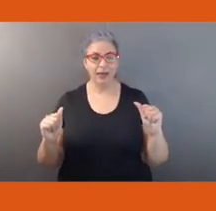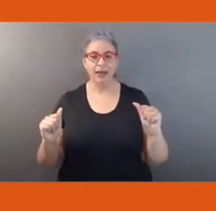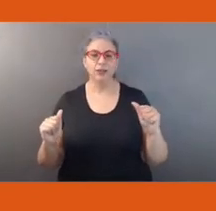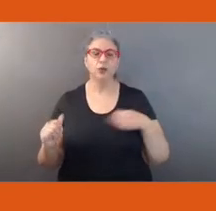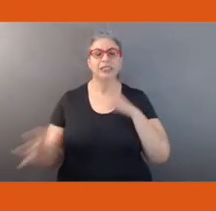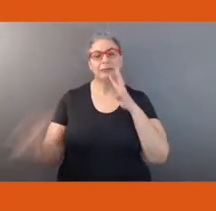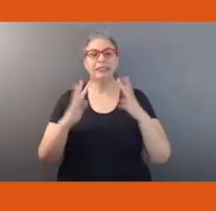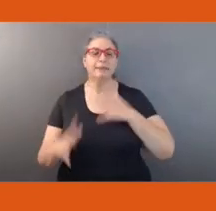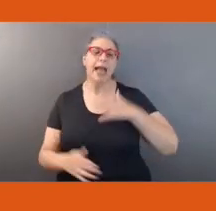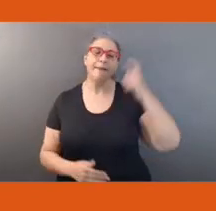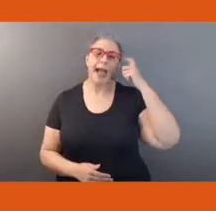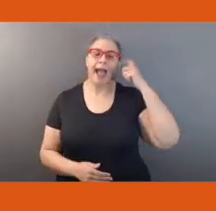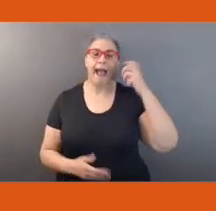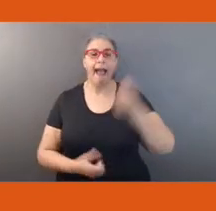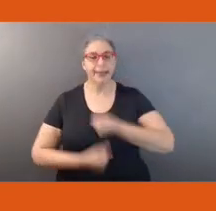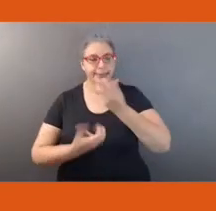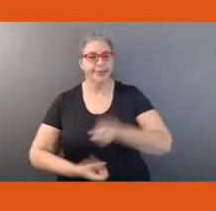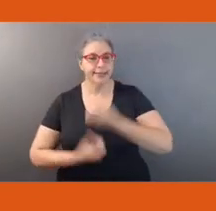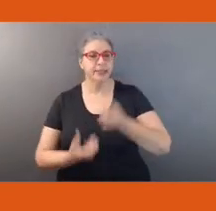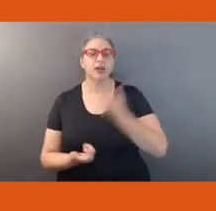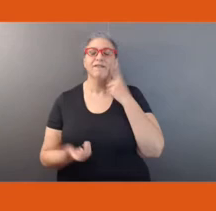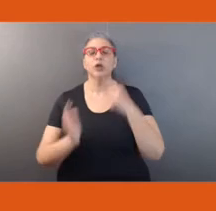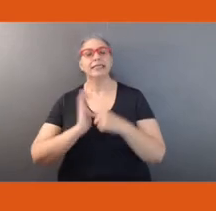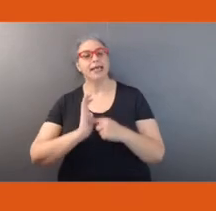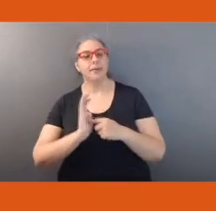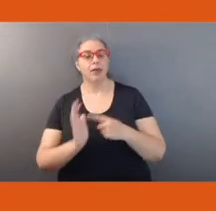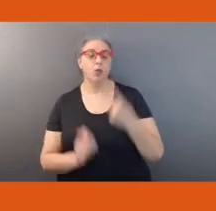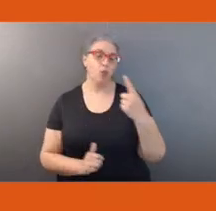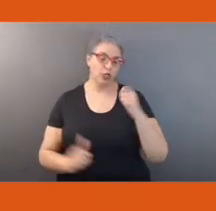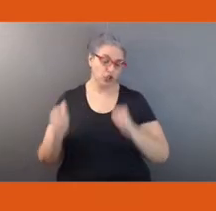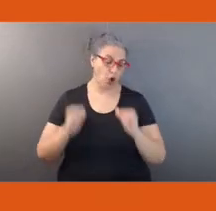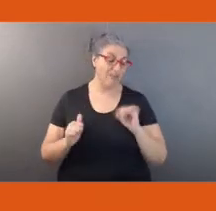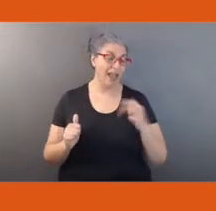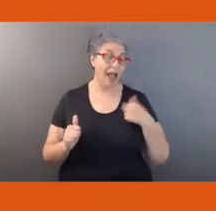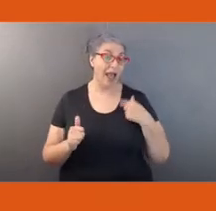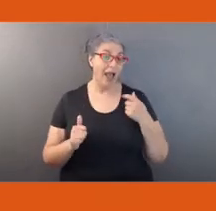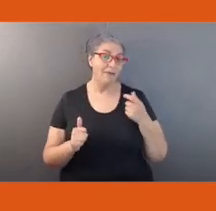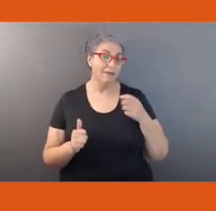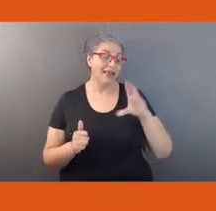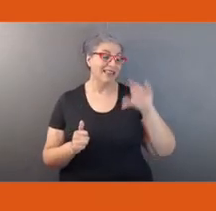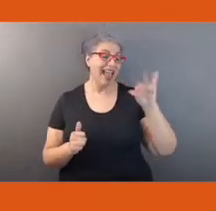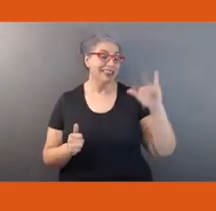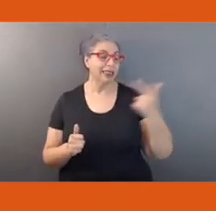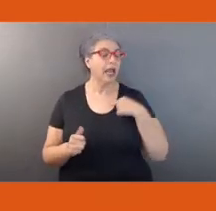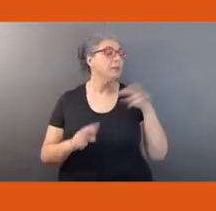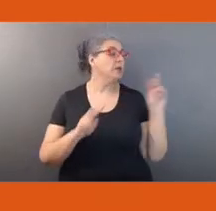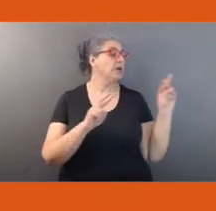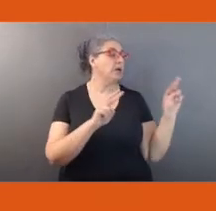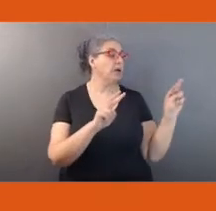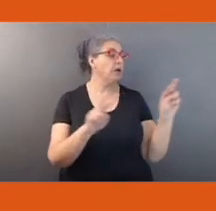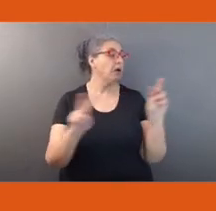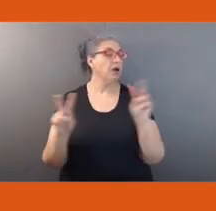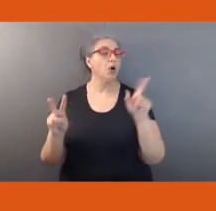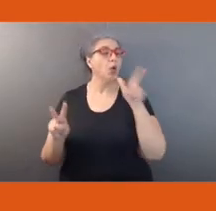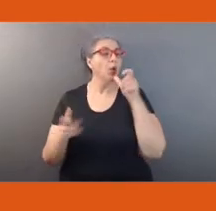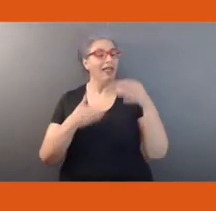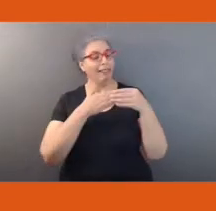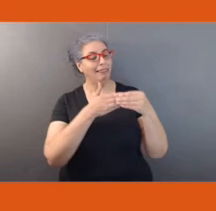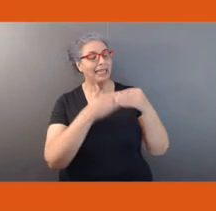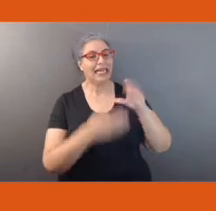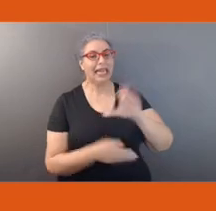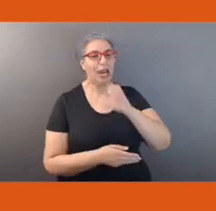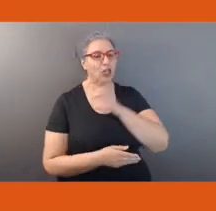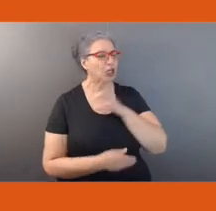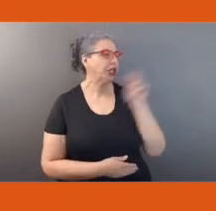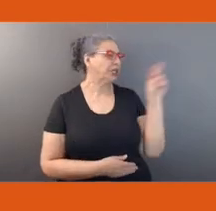speak my mind. So like when, for example, a show I'm casting, like I'm looking at the leads they're going